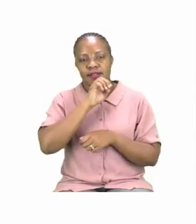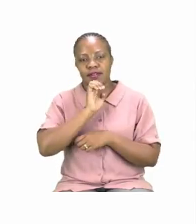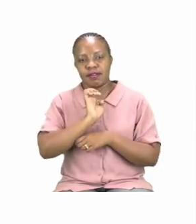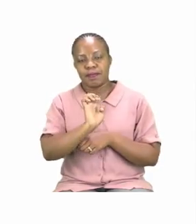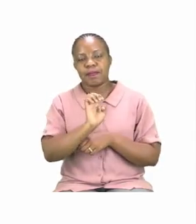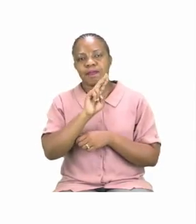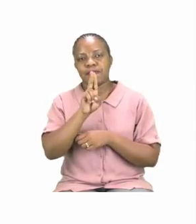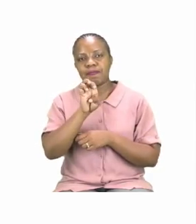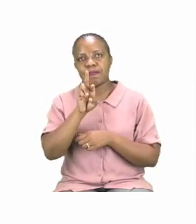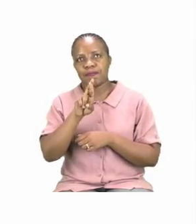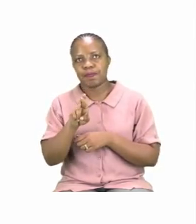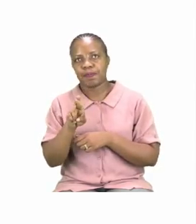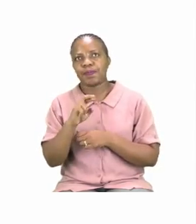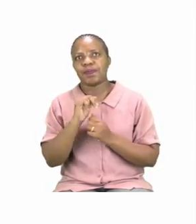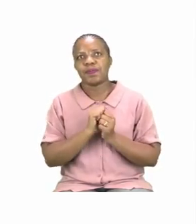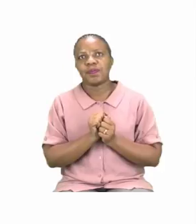him,